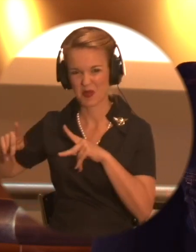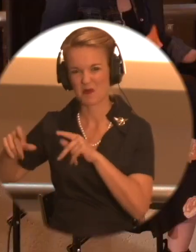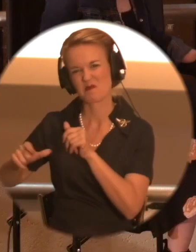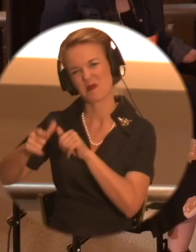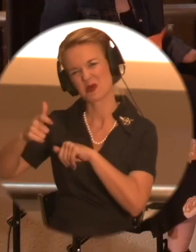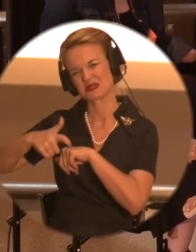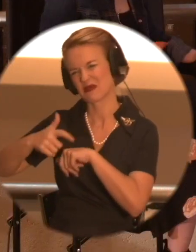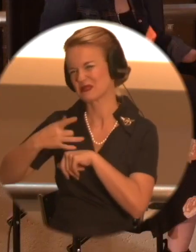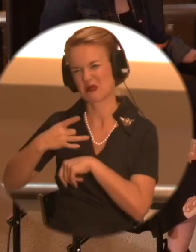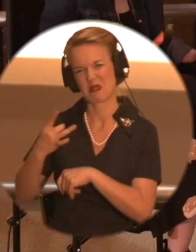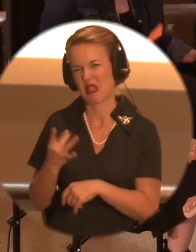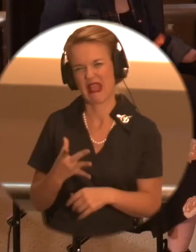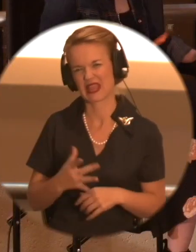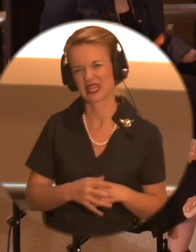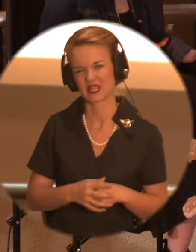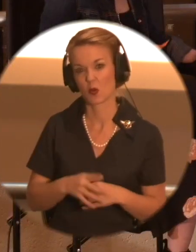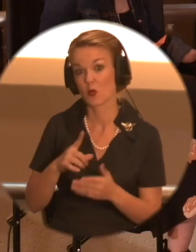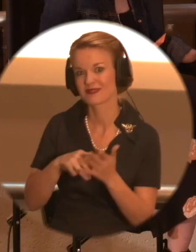good little twist there.